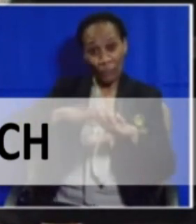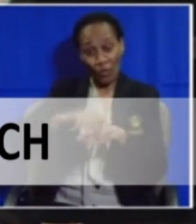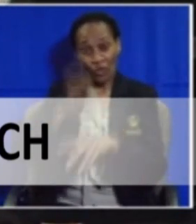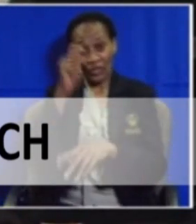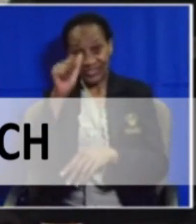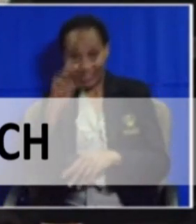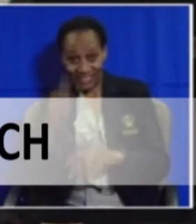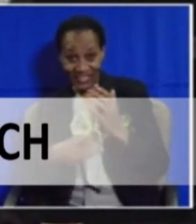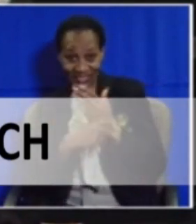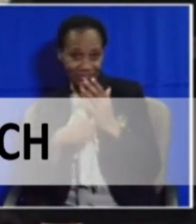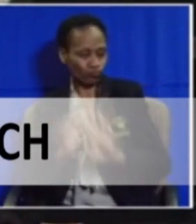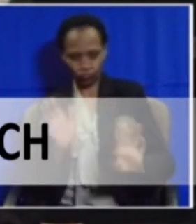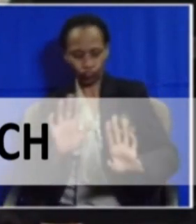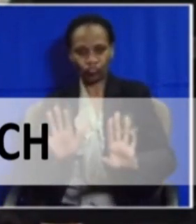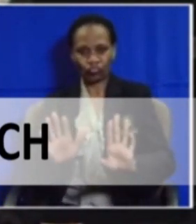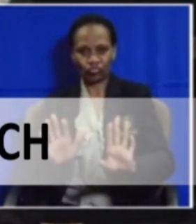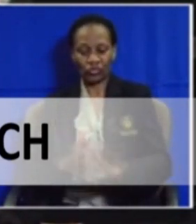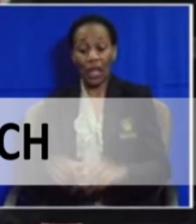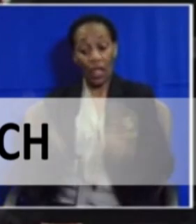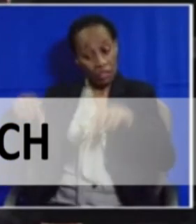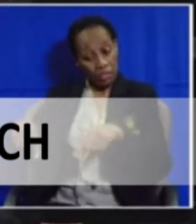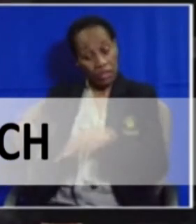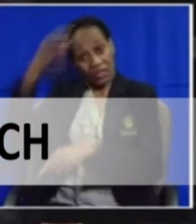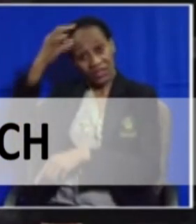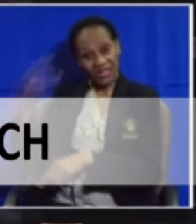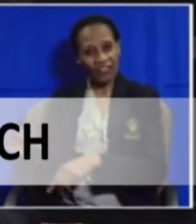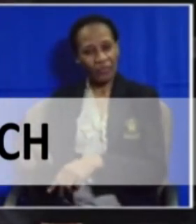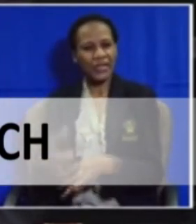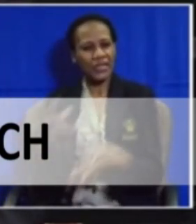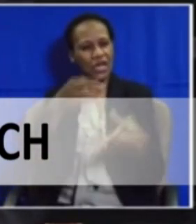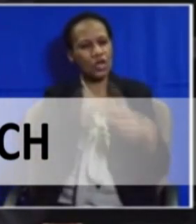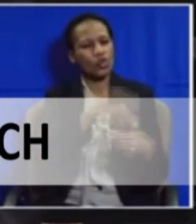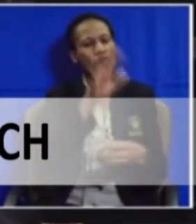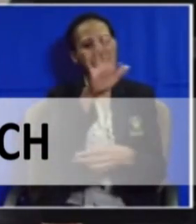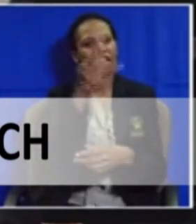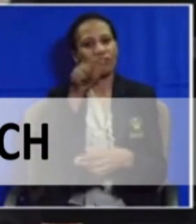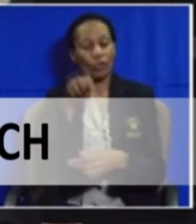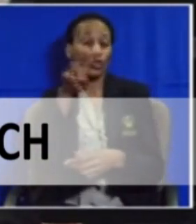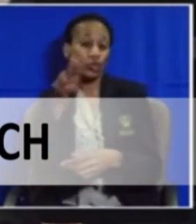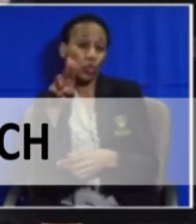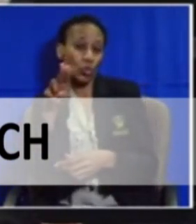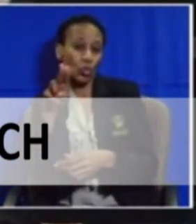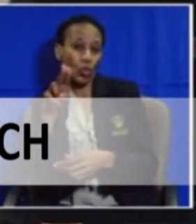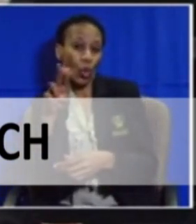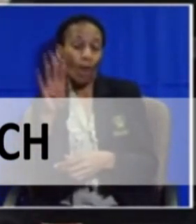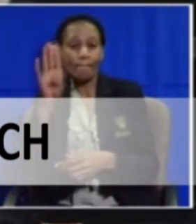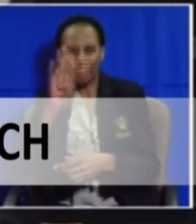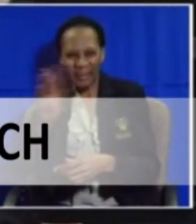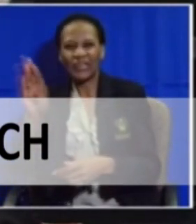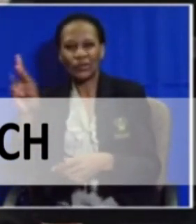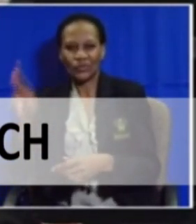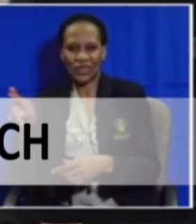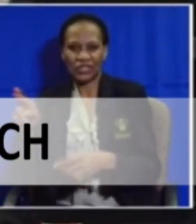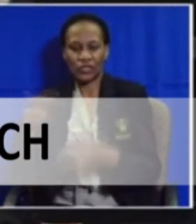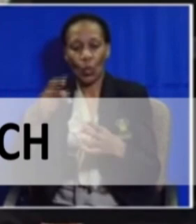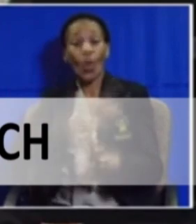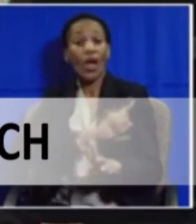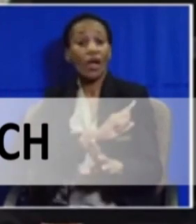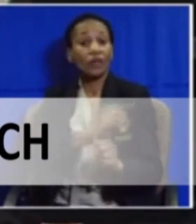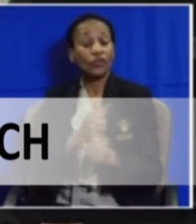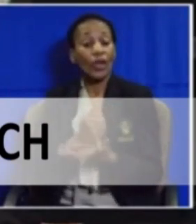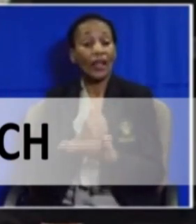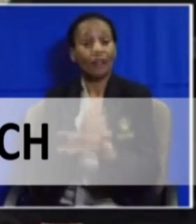This budget includes a 5.2 billion in tax relief to help support the economic